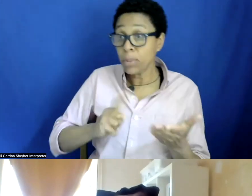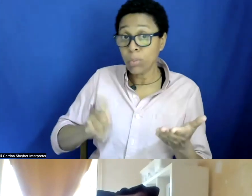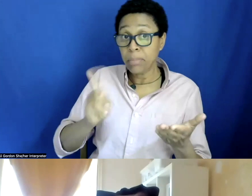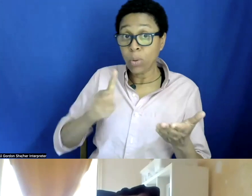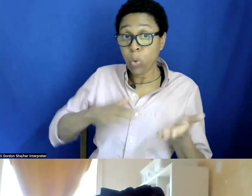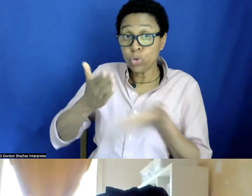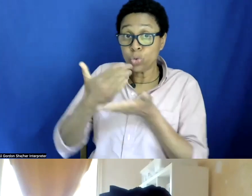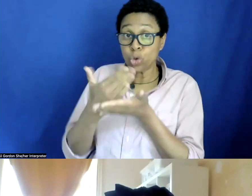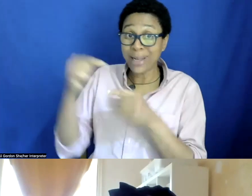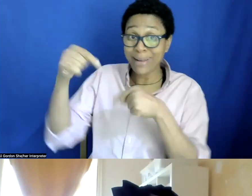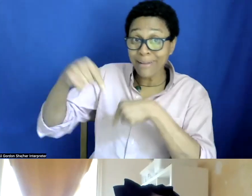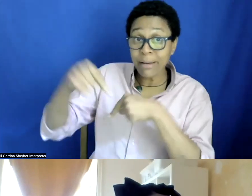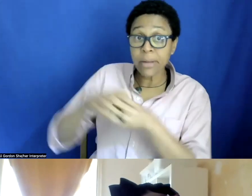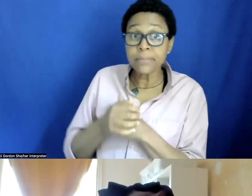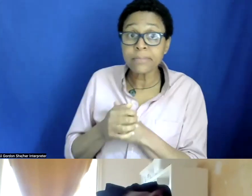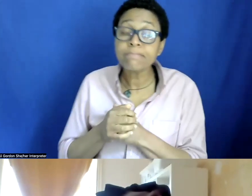The